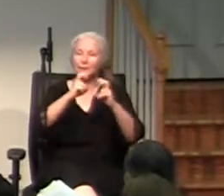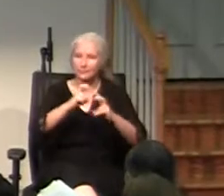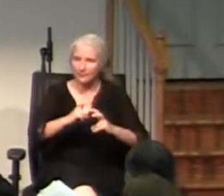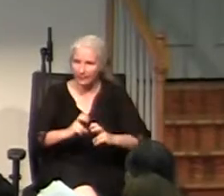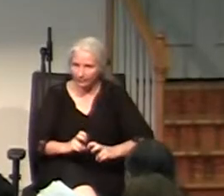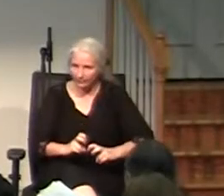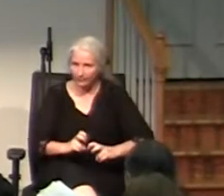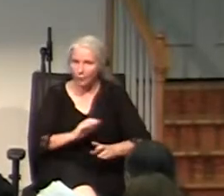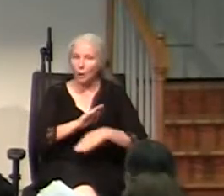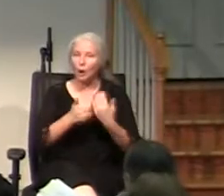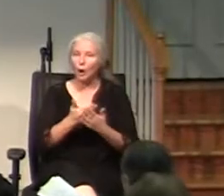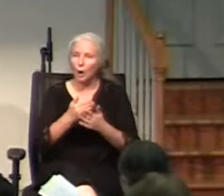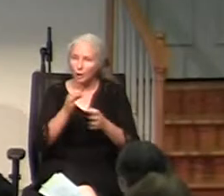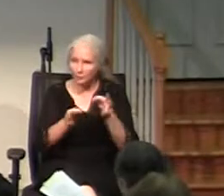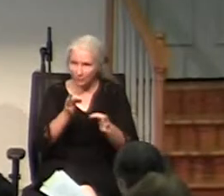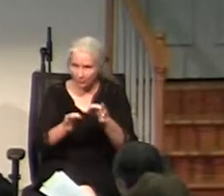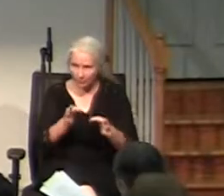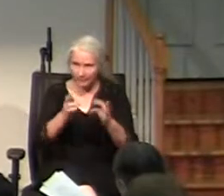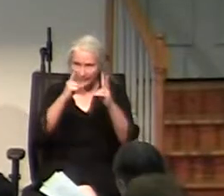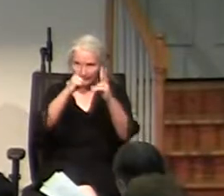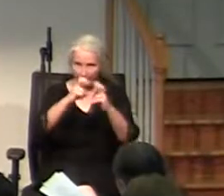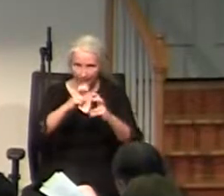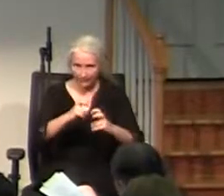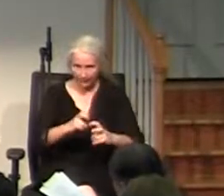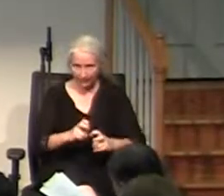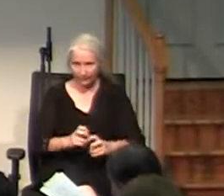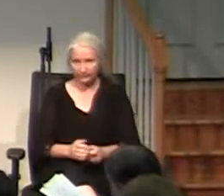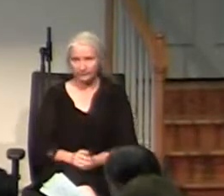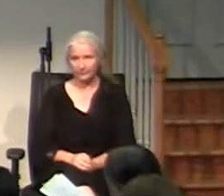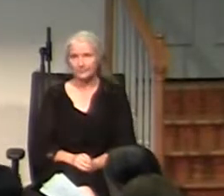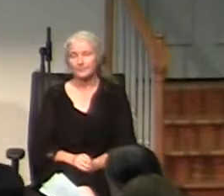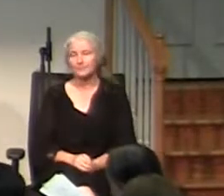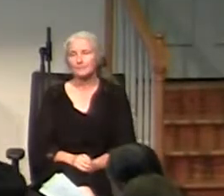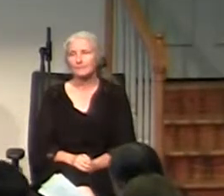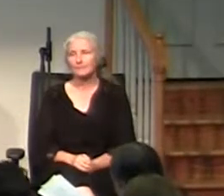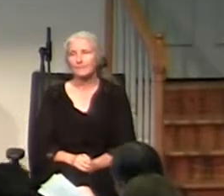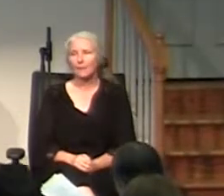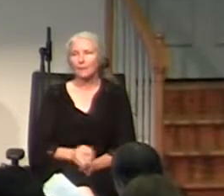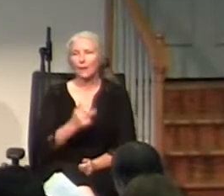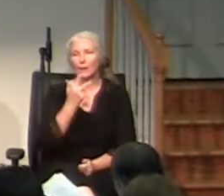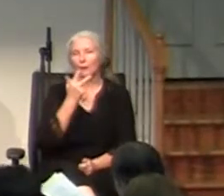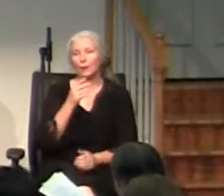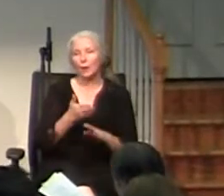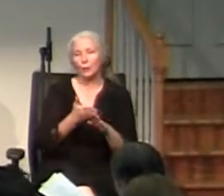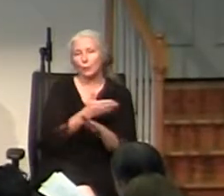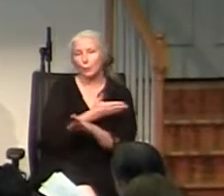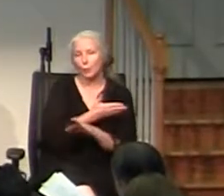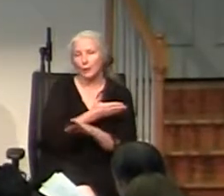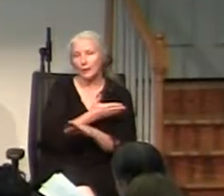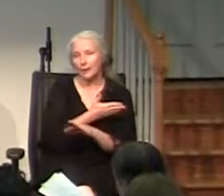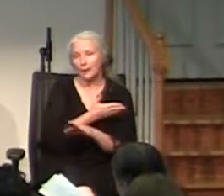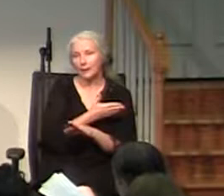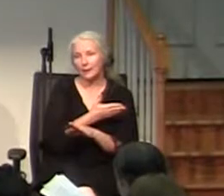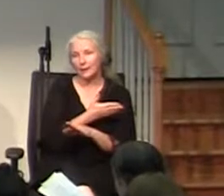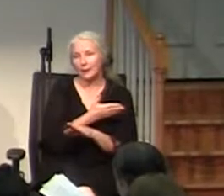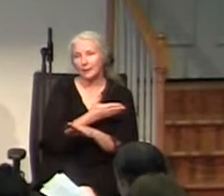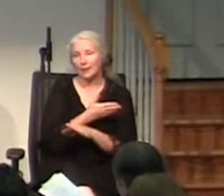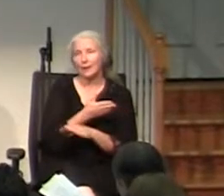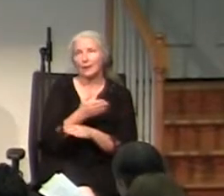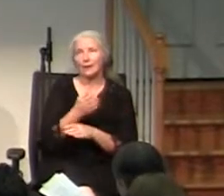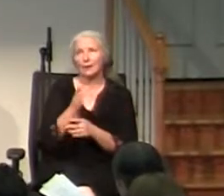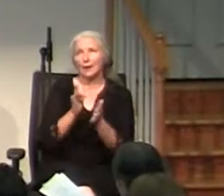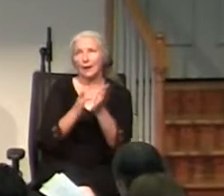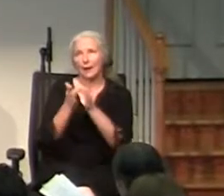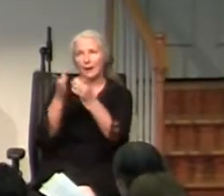is investigative. There's nothing apart from investigation. The judgment, the pre-advent judgment, is the only time that we